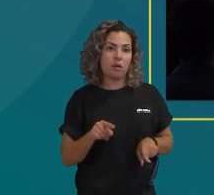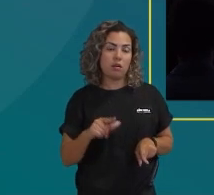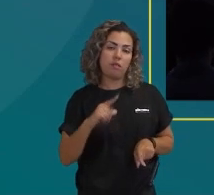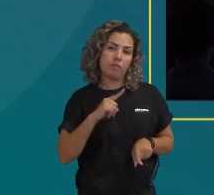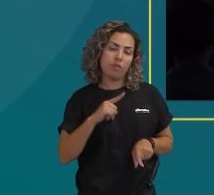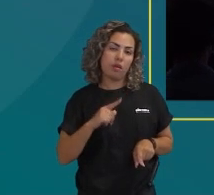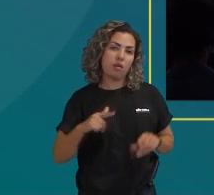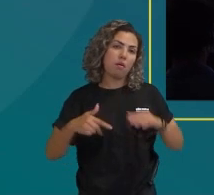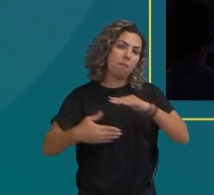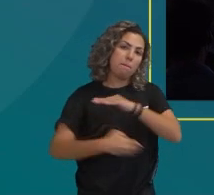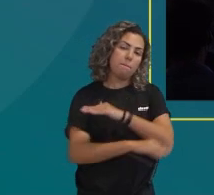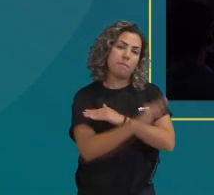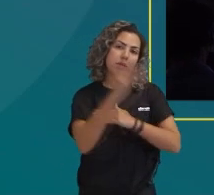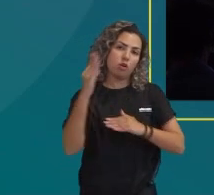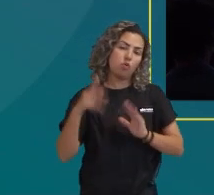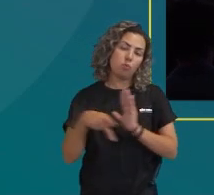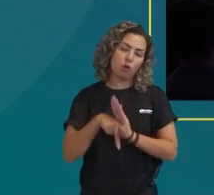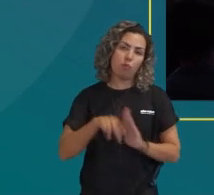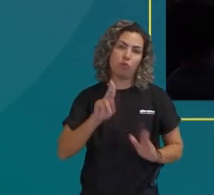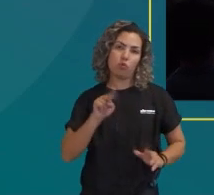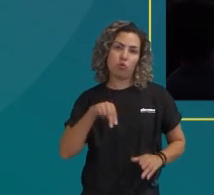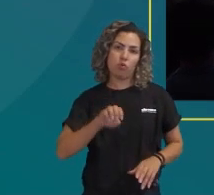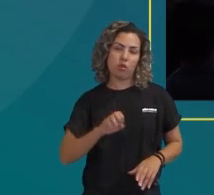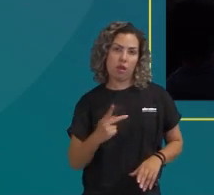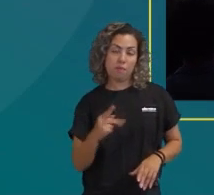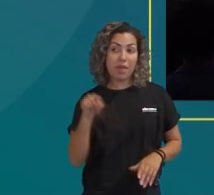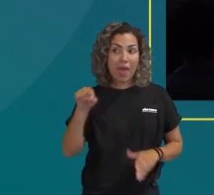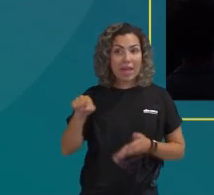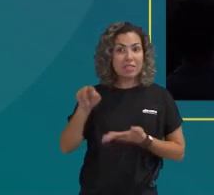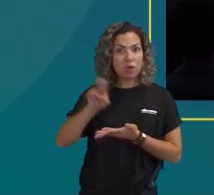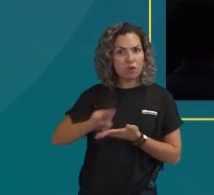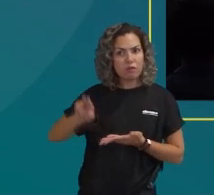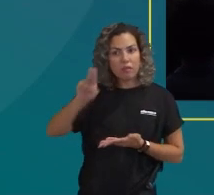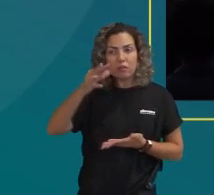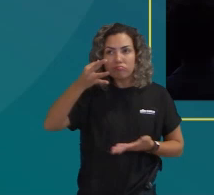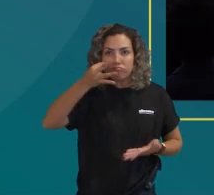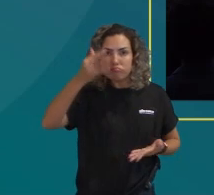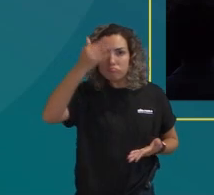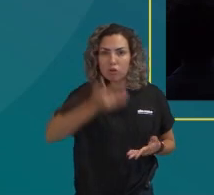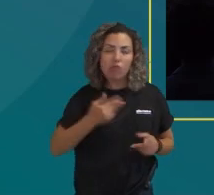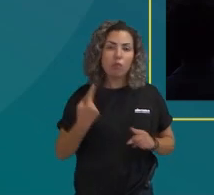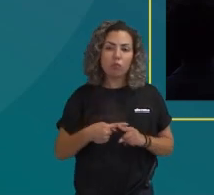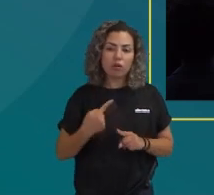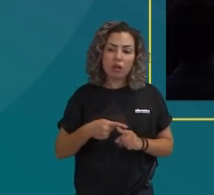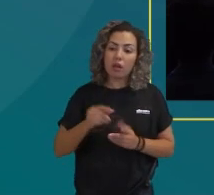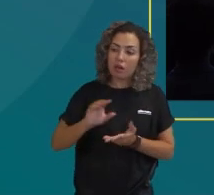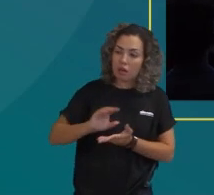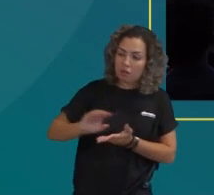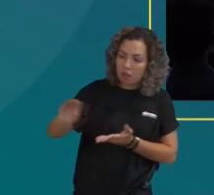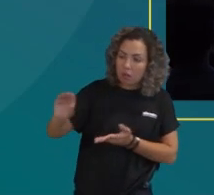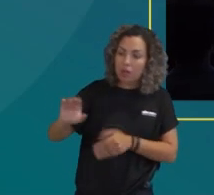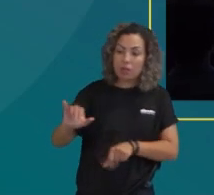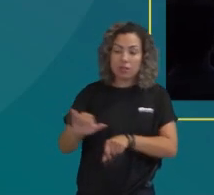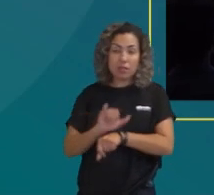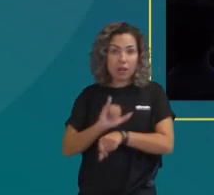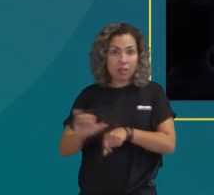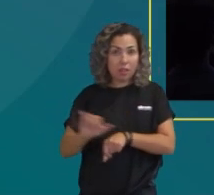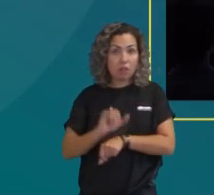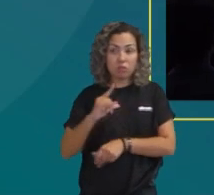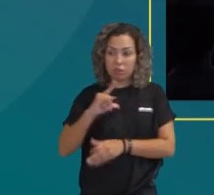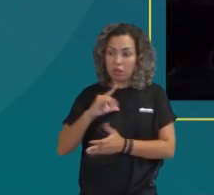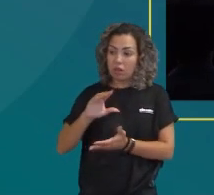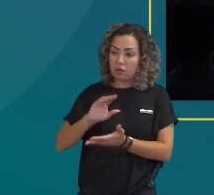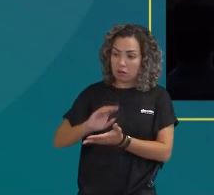living proof that with strategic financial investment, sticking to the finance theme here, meticulous planning